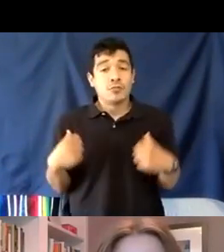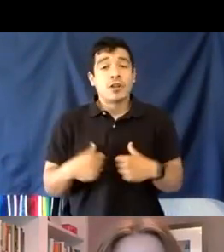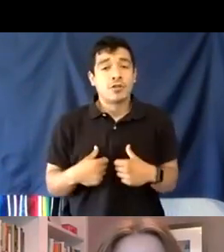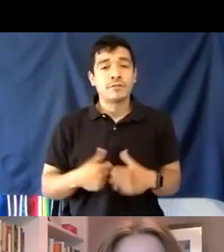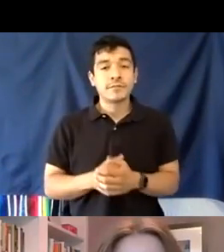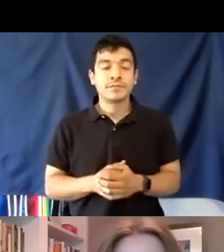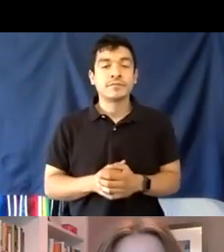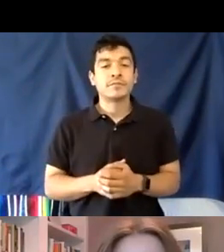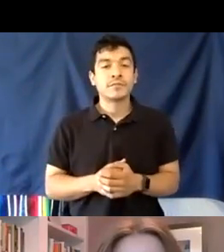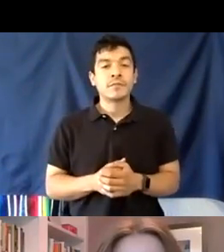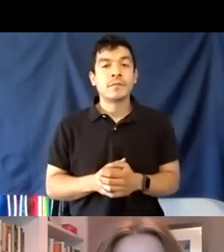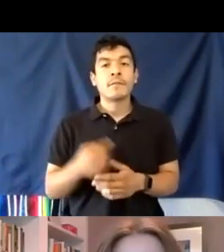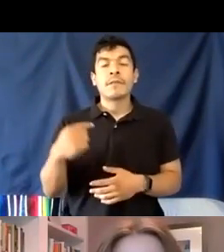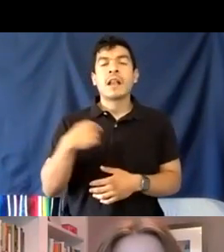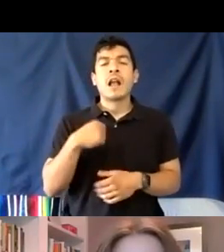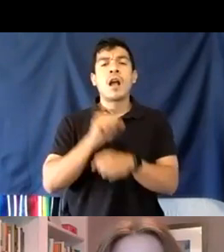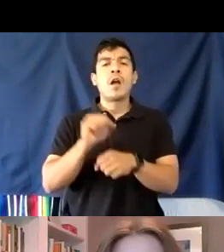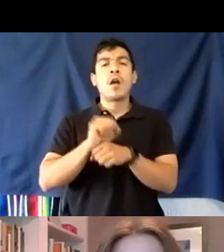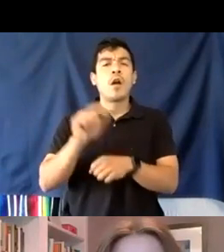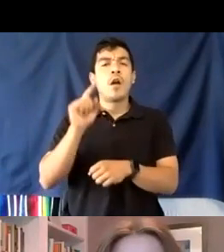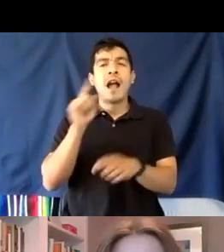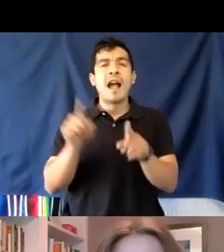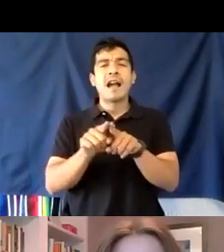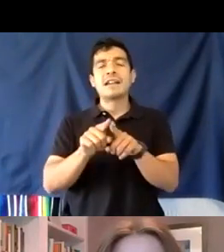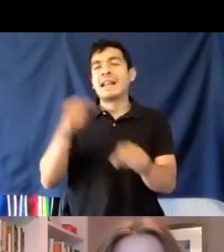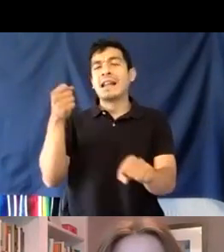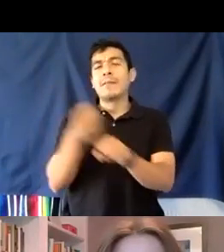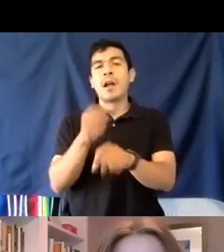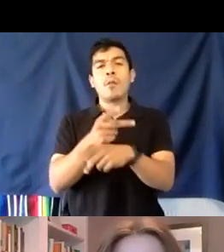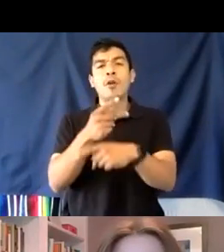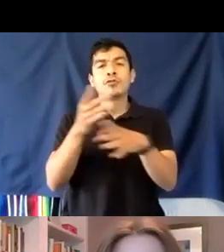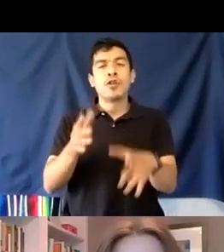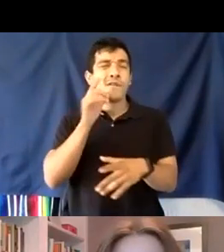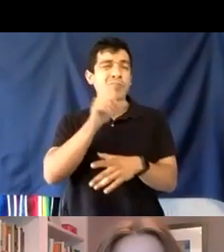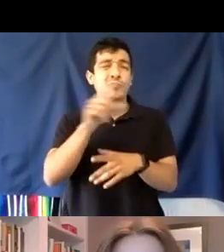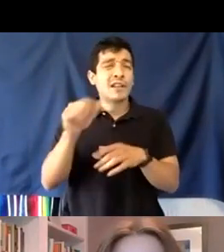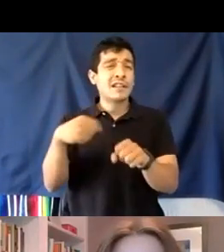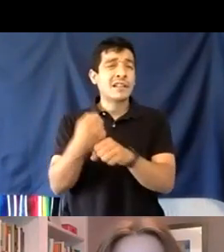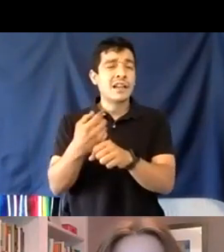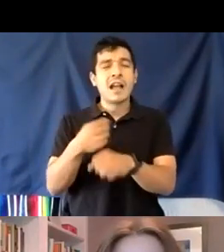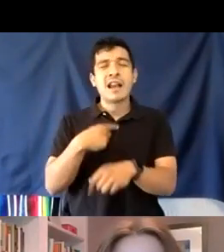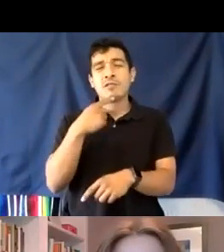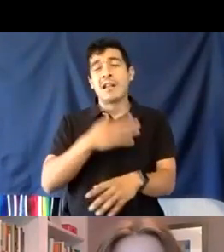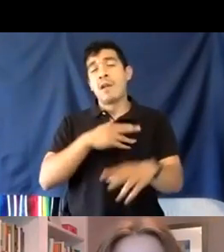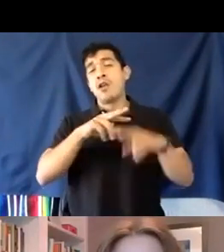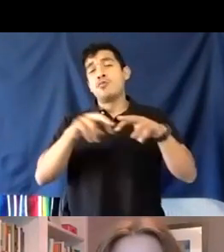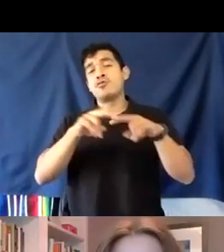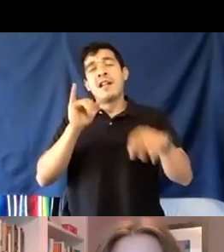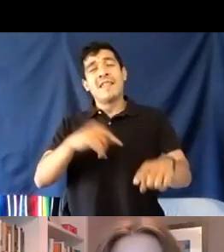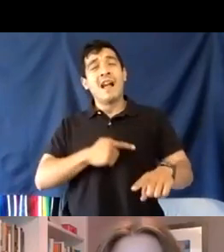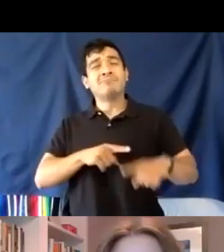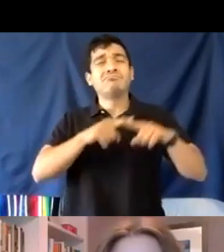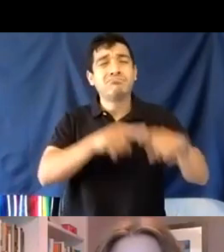know, I worked for as an impact producer for 20 years, and I would say the research that I relied on the most